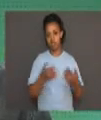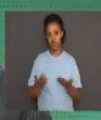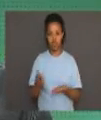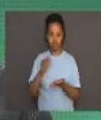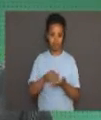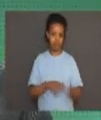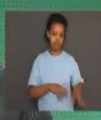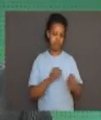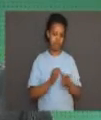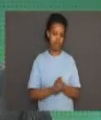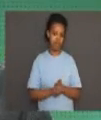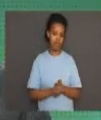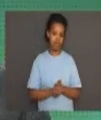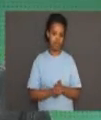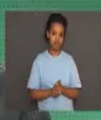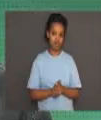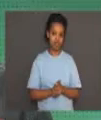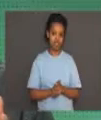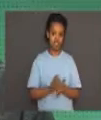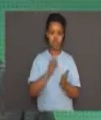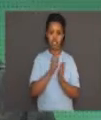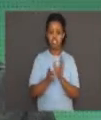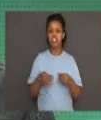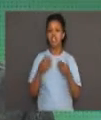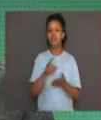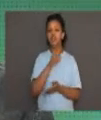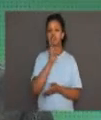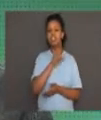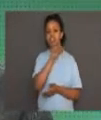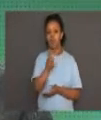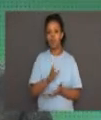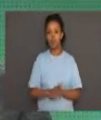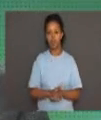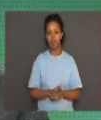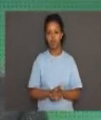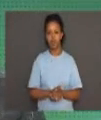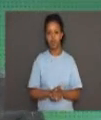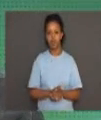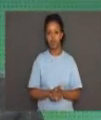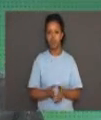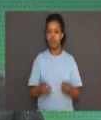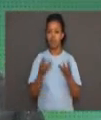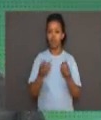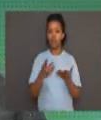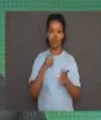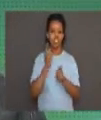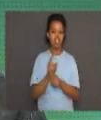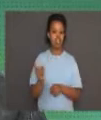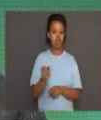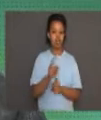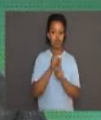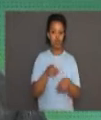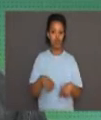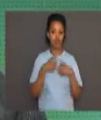Welcome back, students. What examples did you come up with? There are many correct